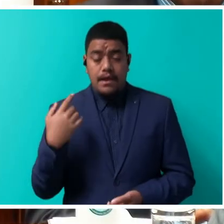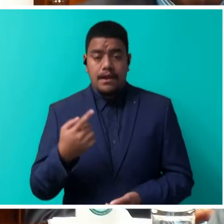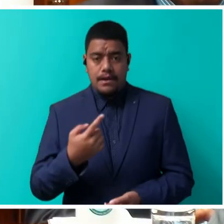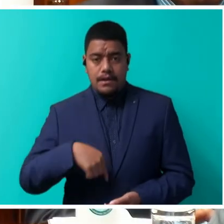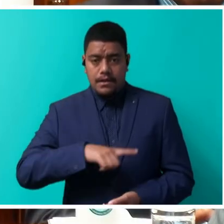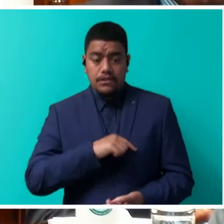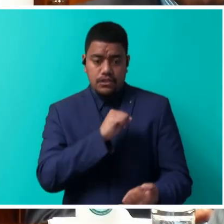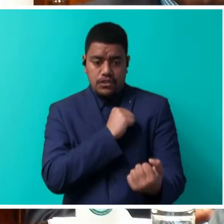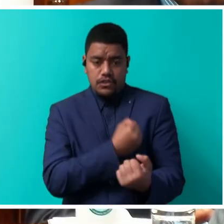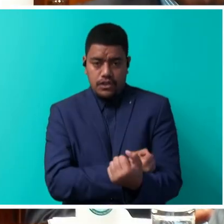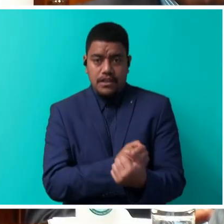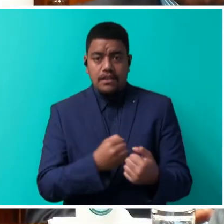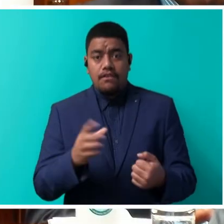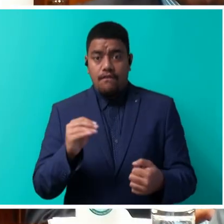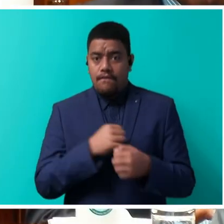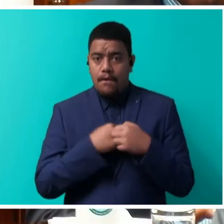our people abroad.